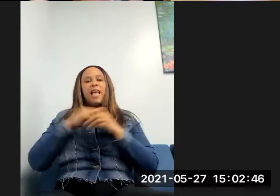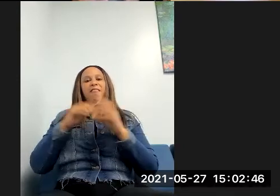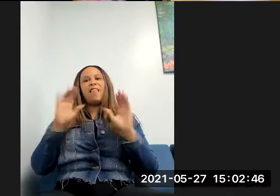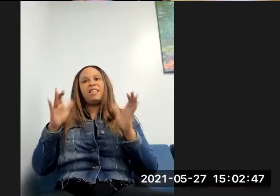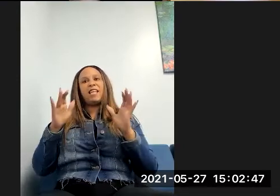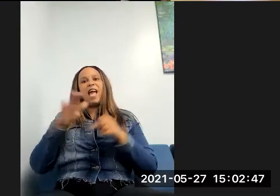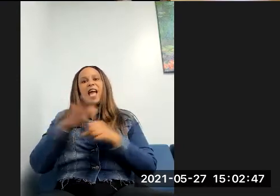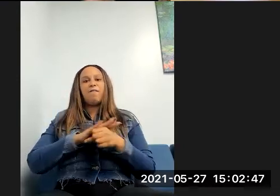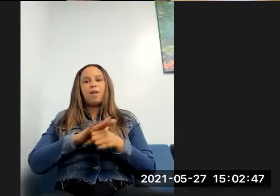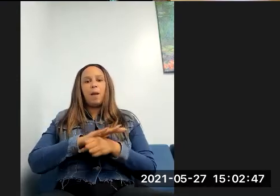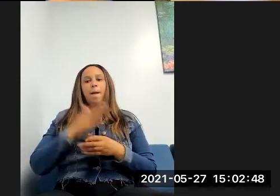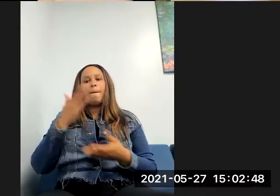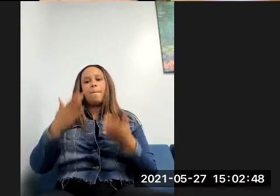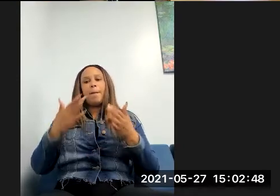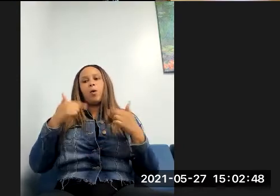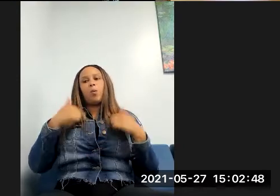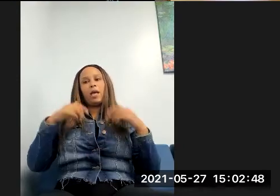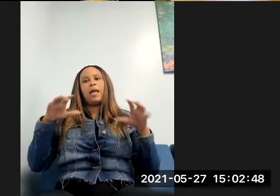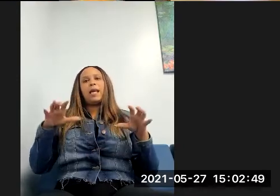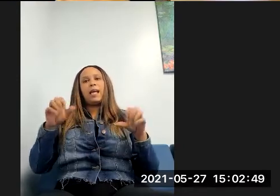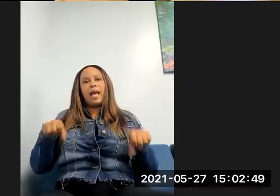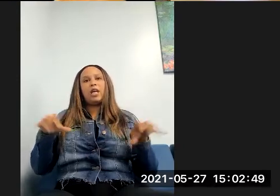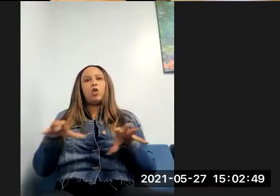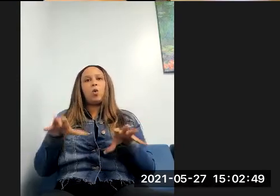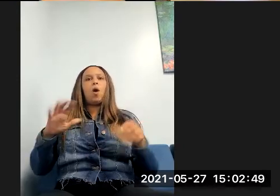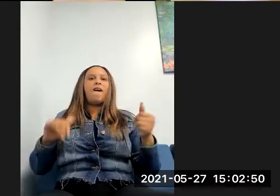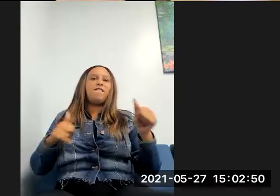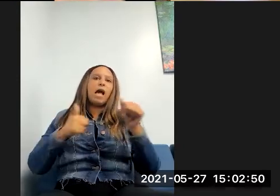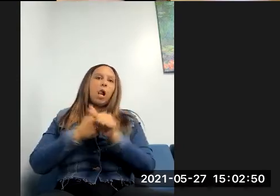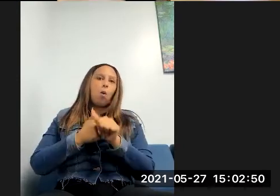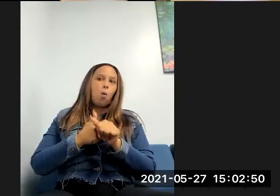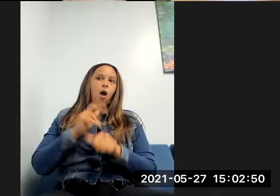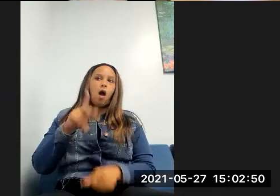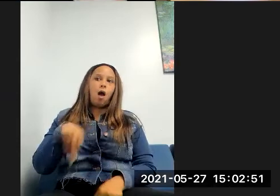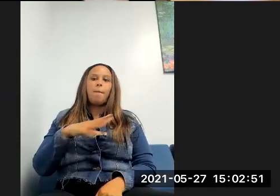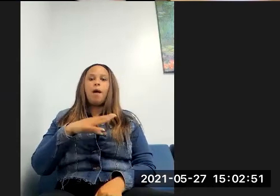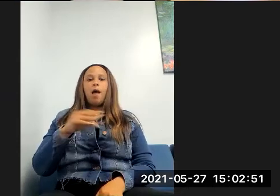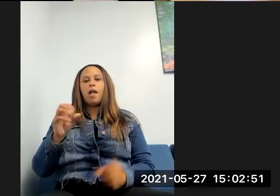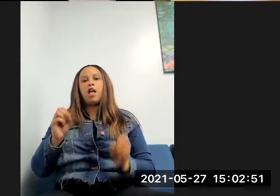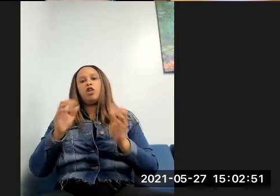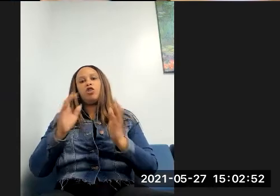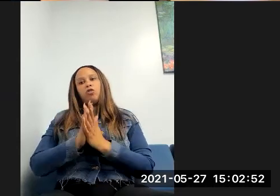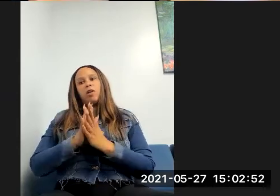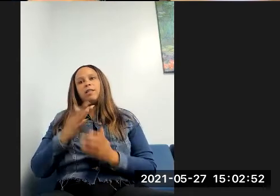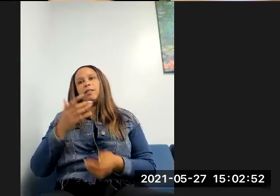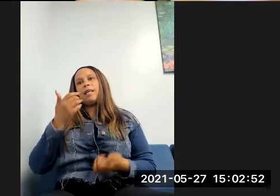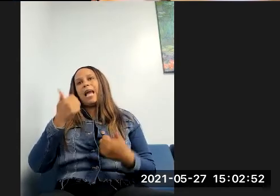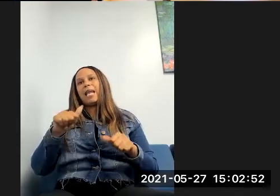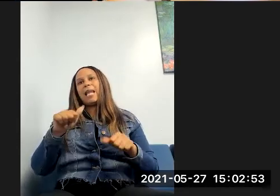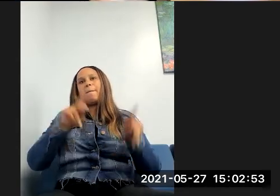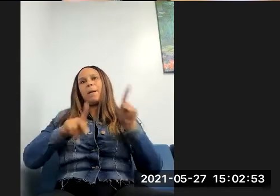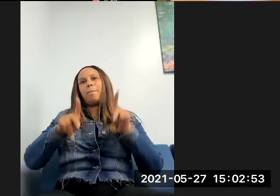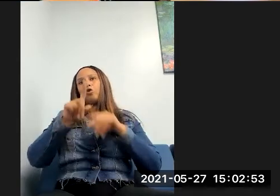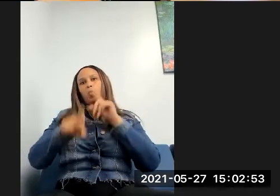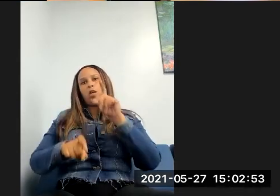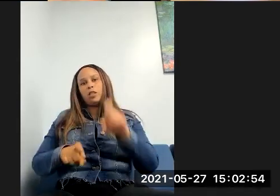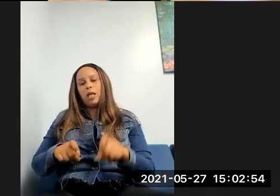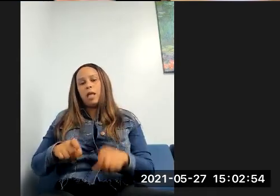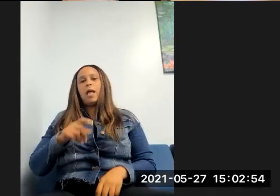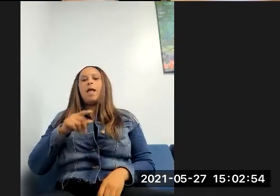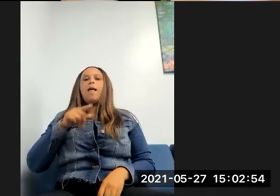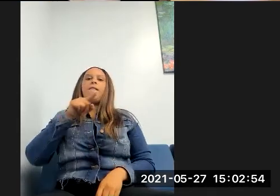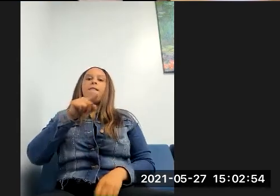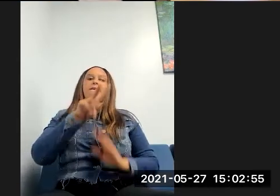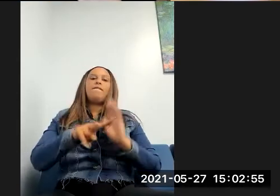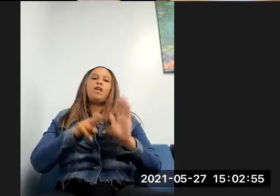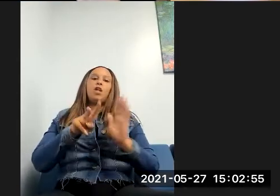Maybe we can do a follow-up and address people's questions. The video will be up on our